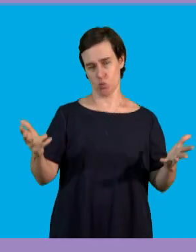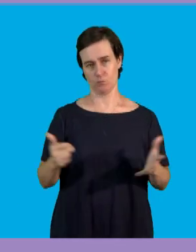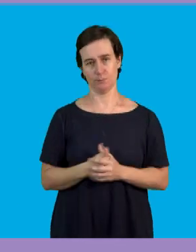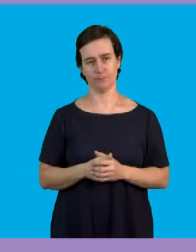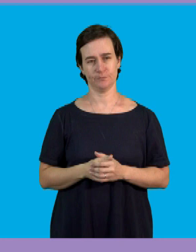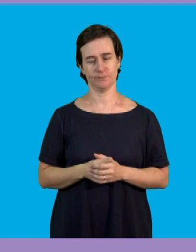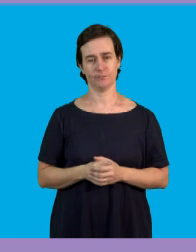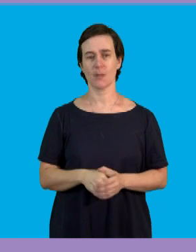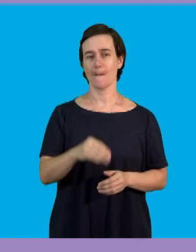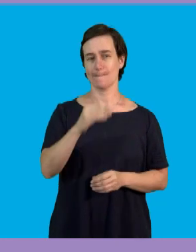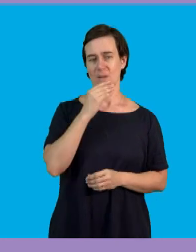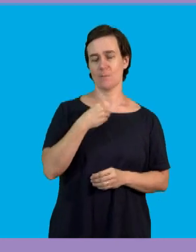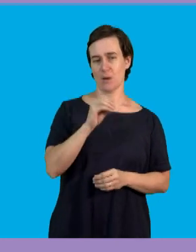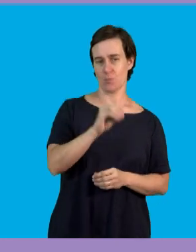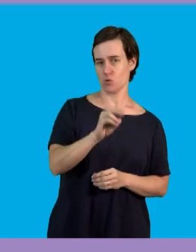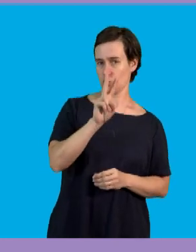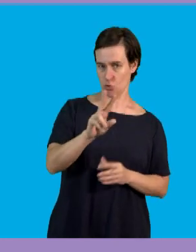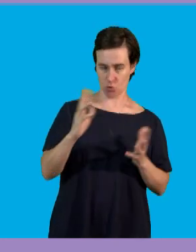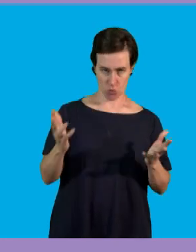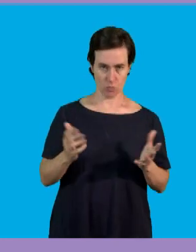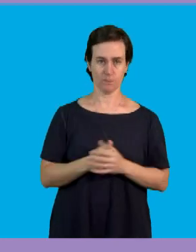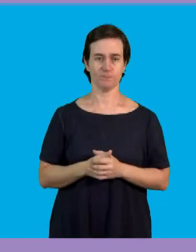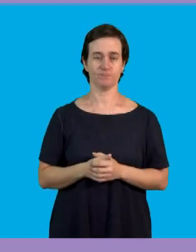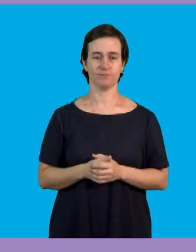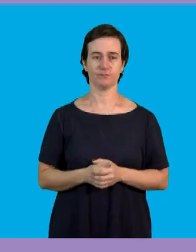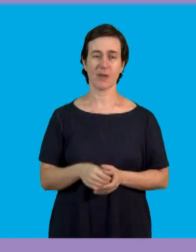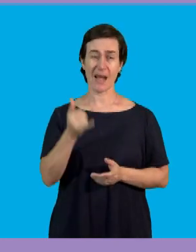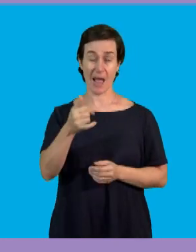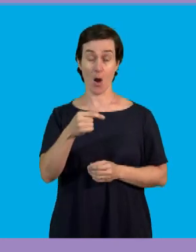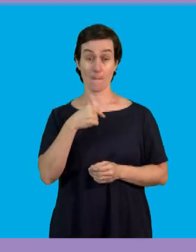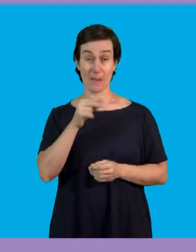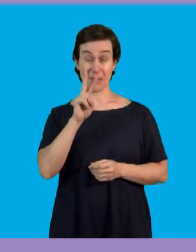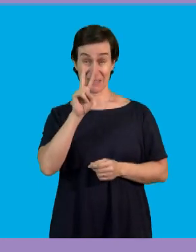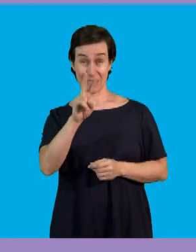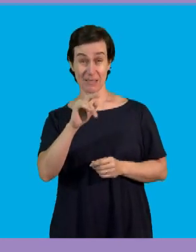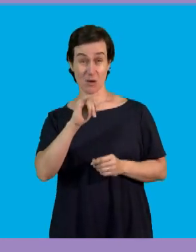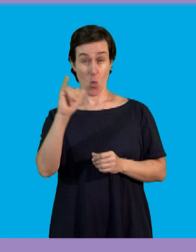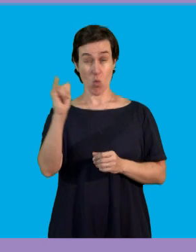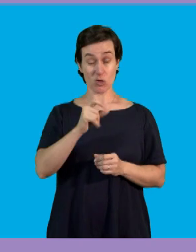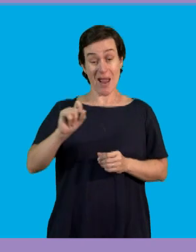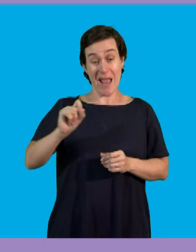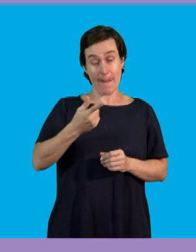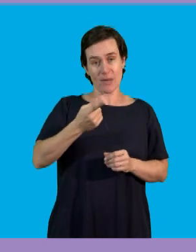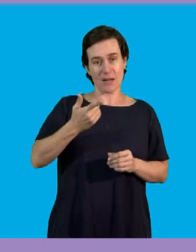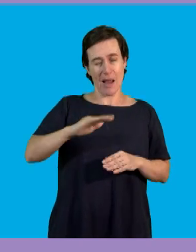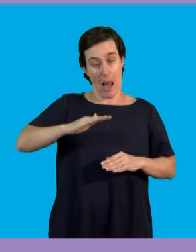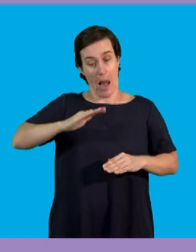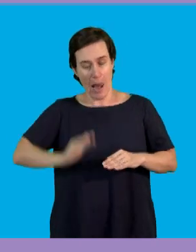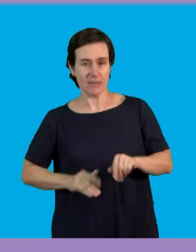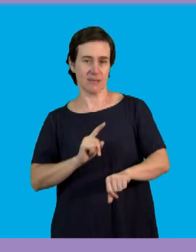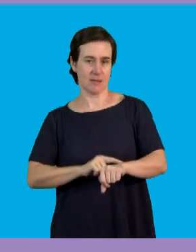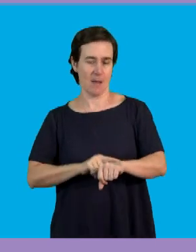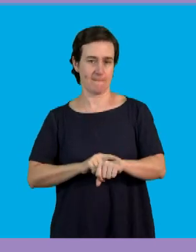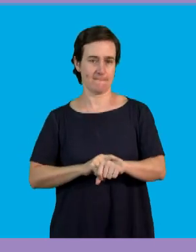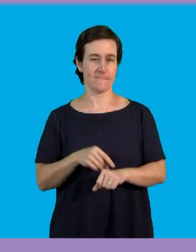2. So I am going to write down the 2, and I am going to look for the one with the lowest frequency. So